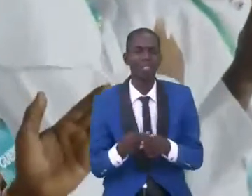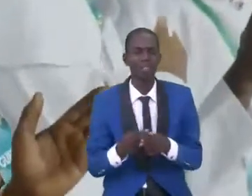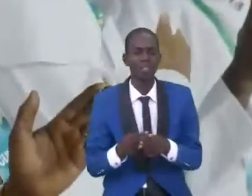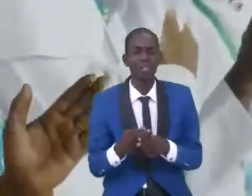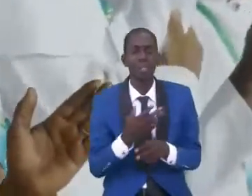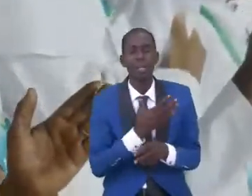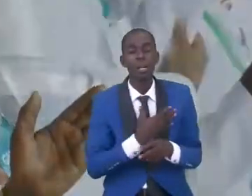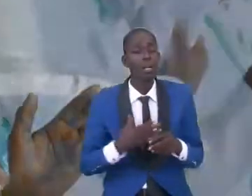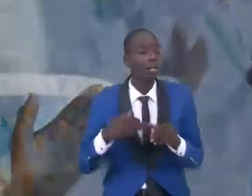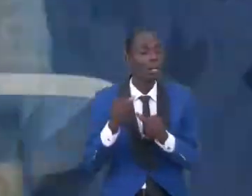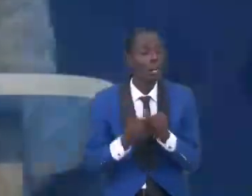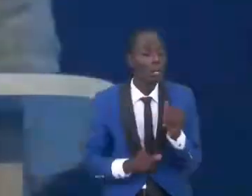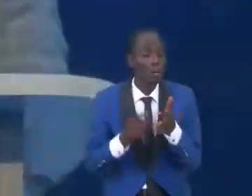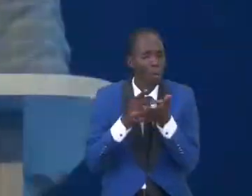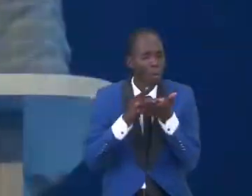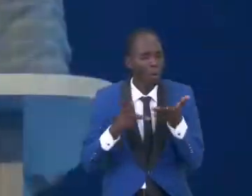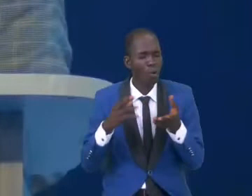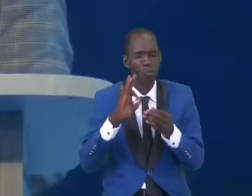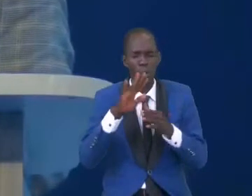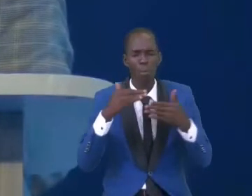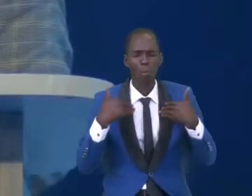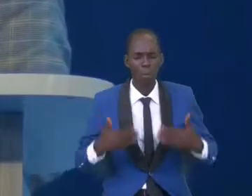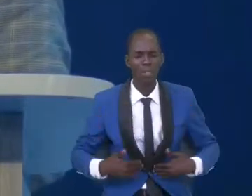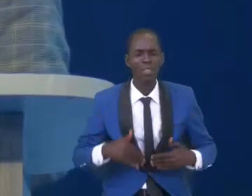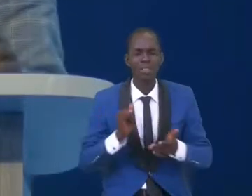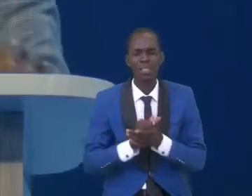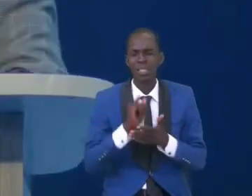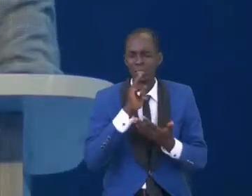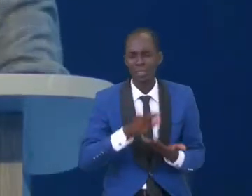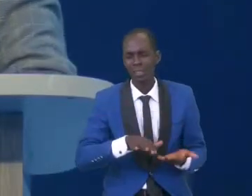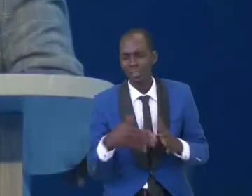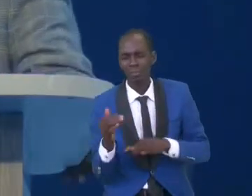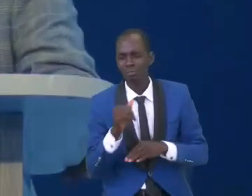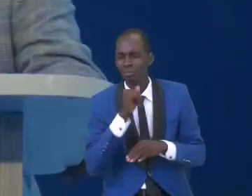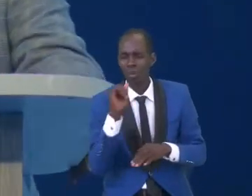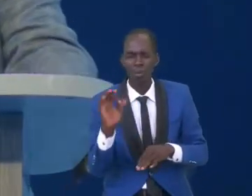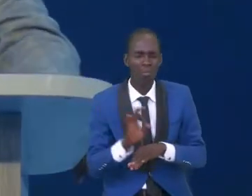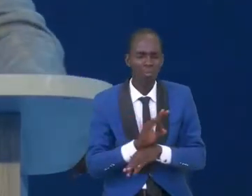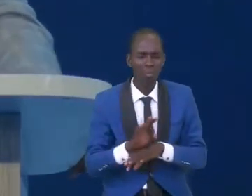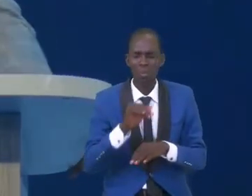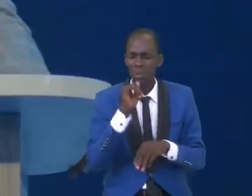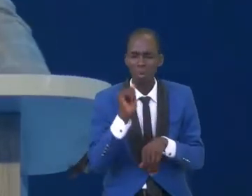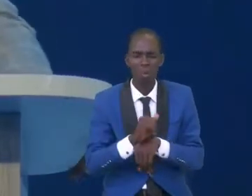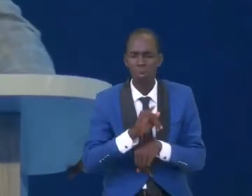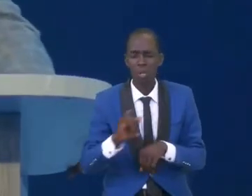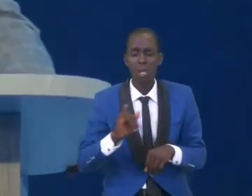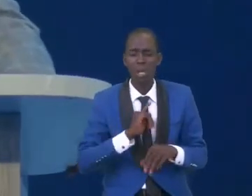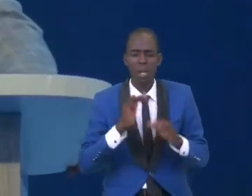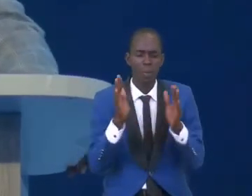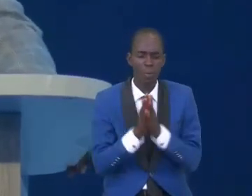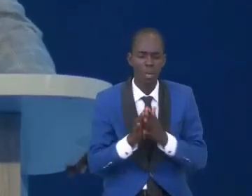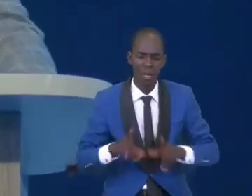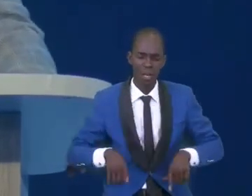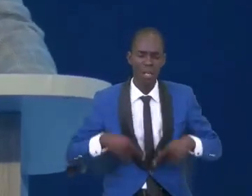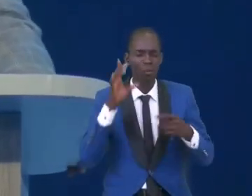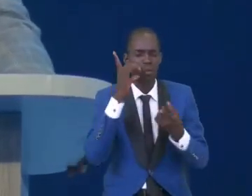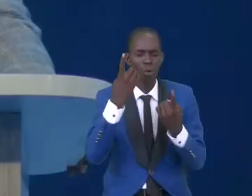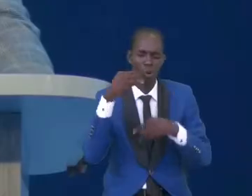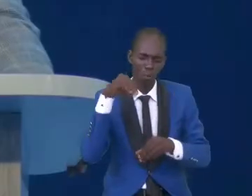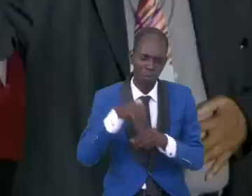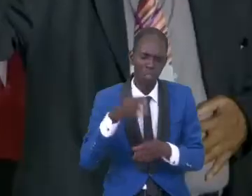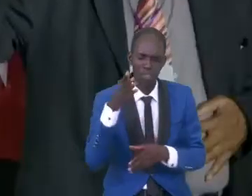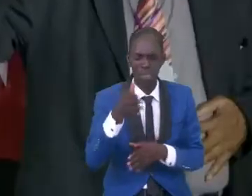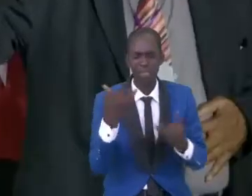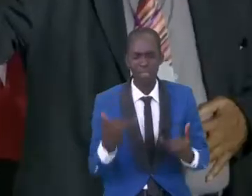And any part of your body that is dead, not functioning, I pray that life will come there right